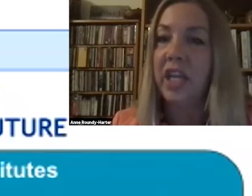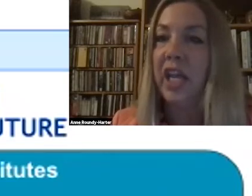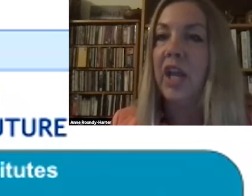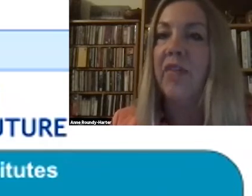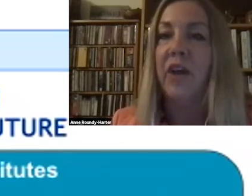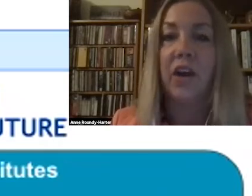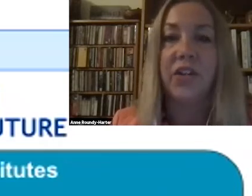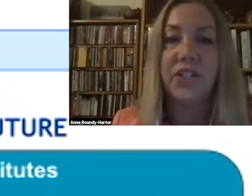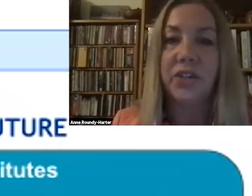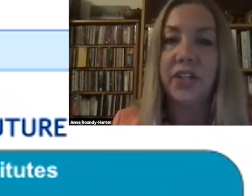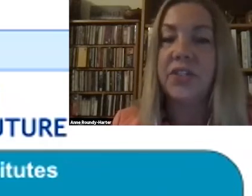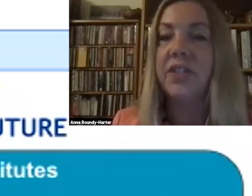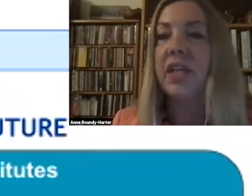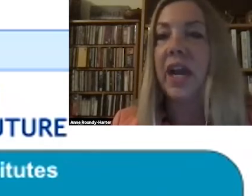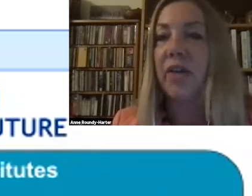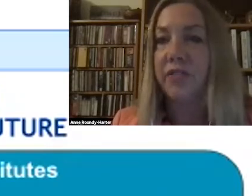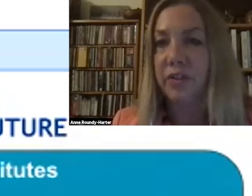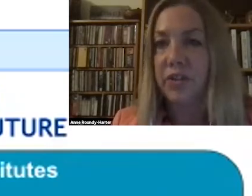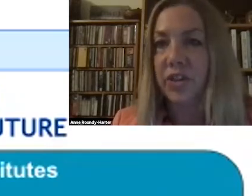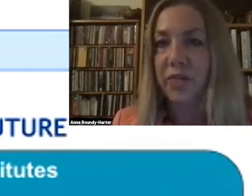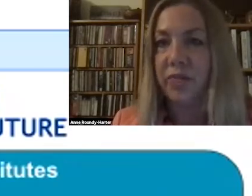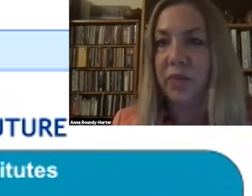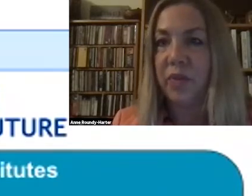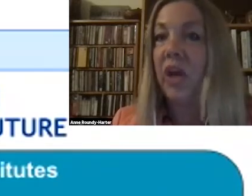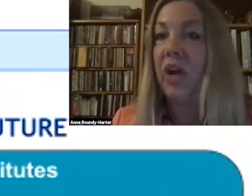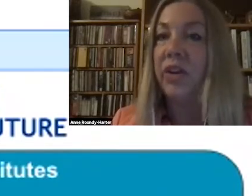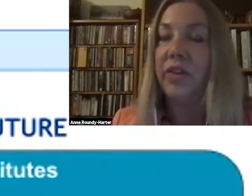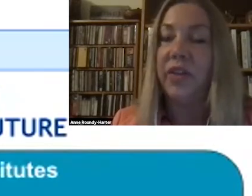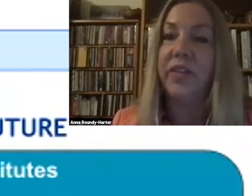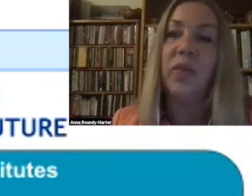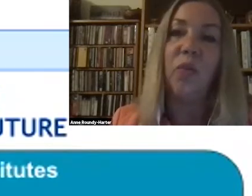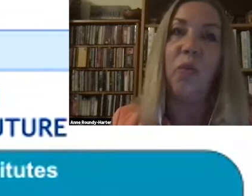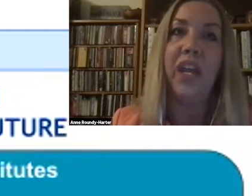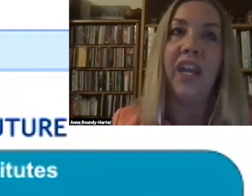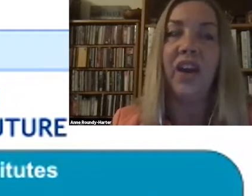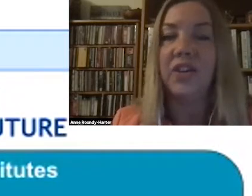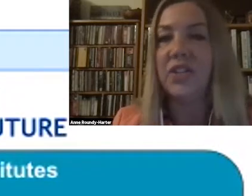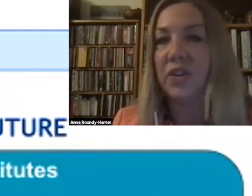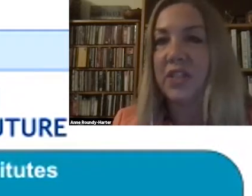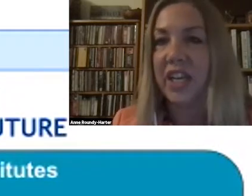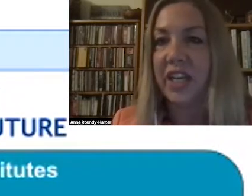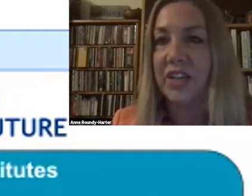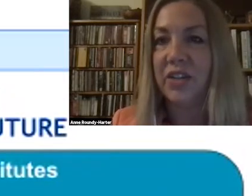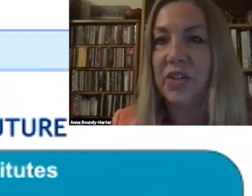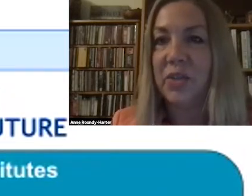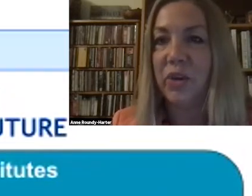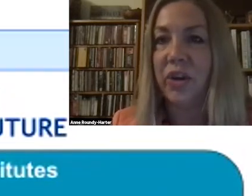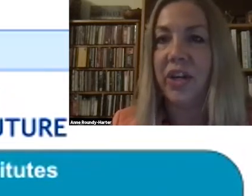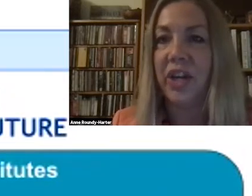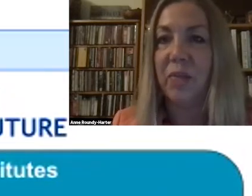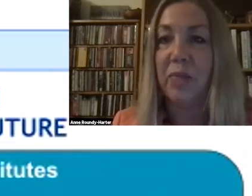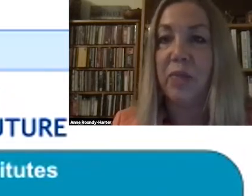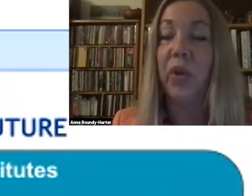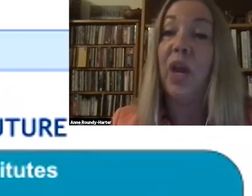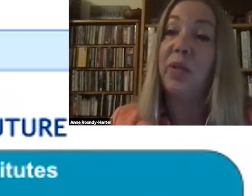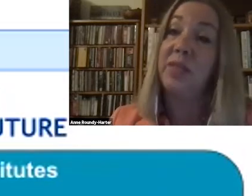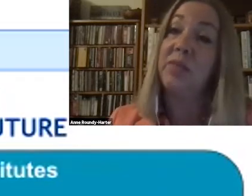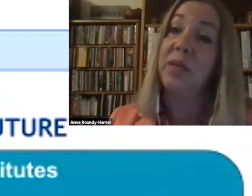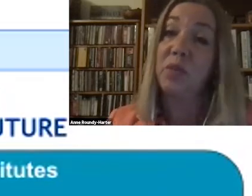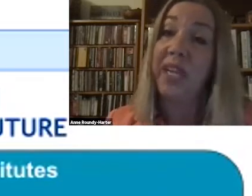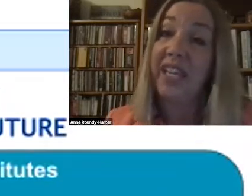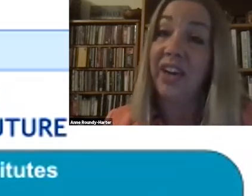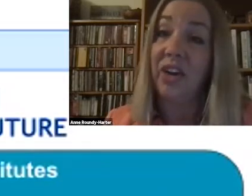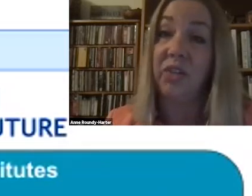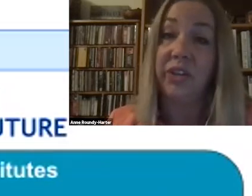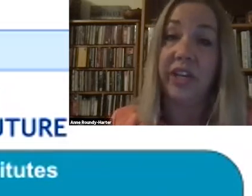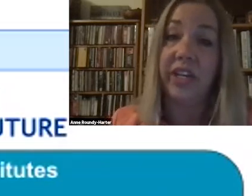action, our students, our future. We all know that we are so excited to support our young people, but sometimes